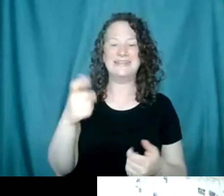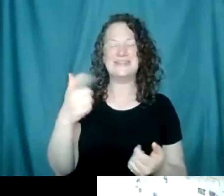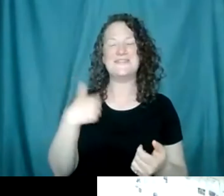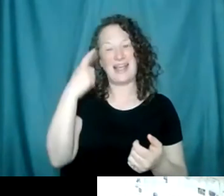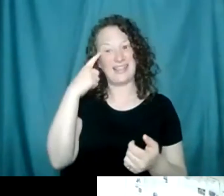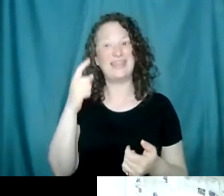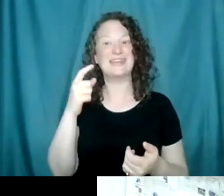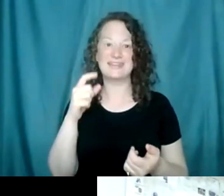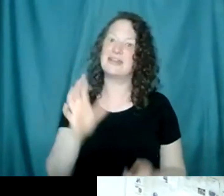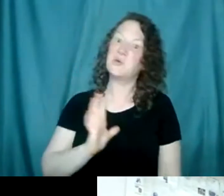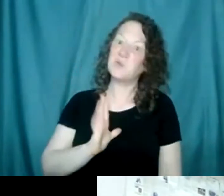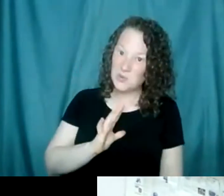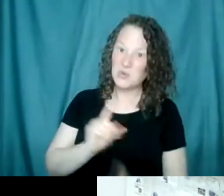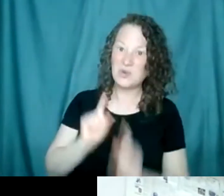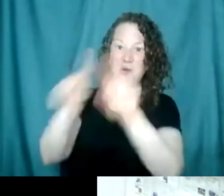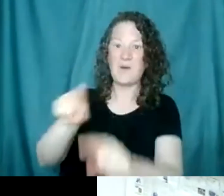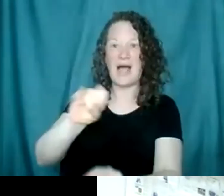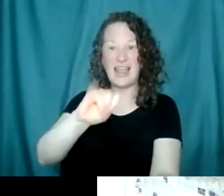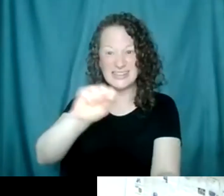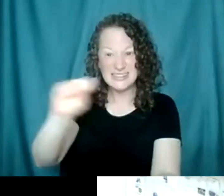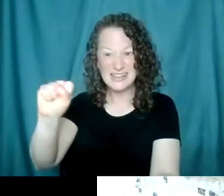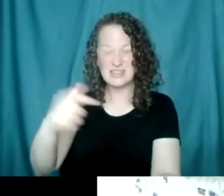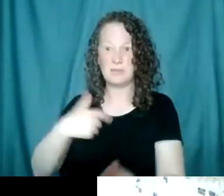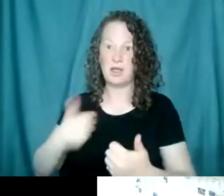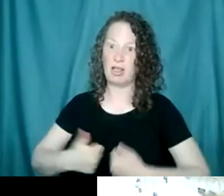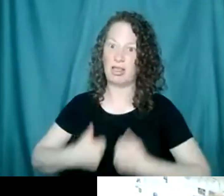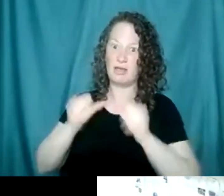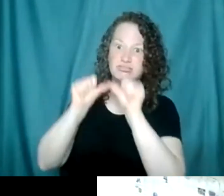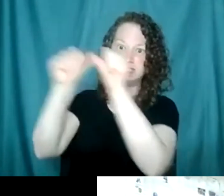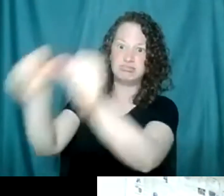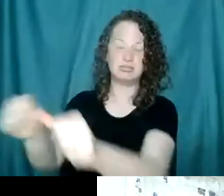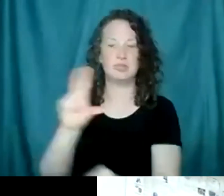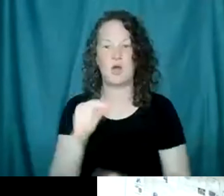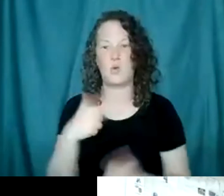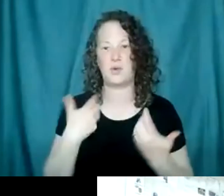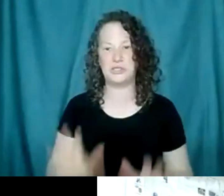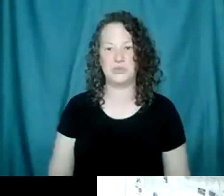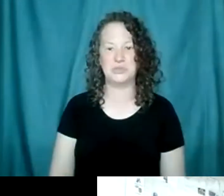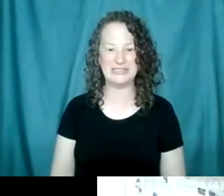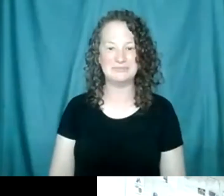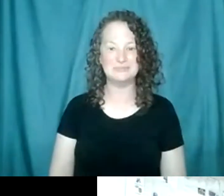be cool to go to the International Space Station. I would not spend the rest of my life there. Understandable.